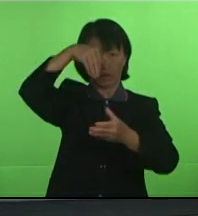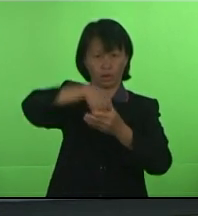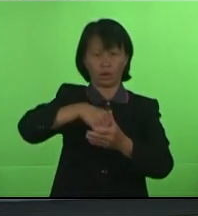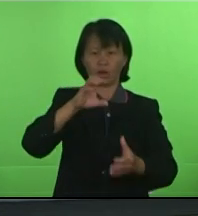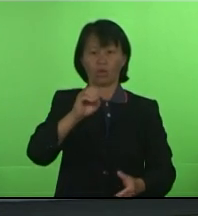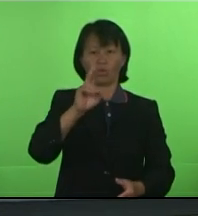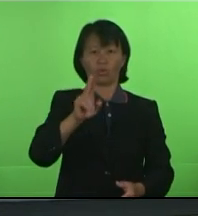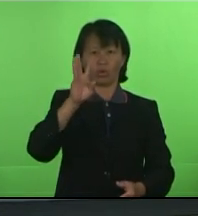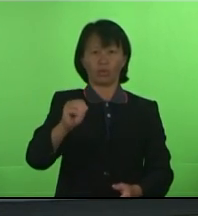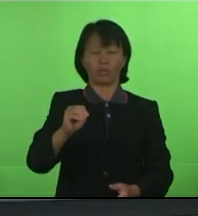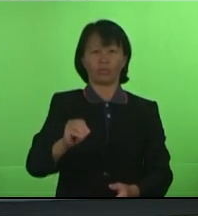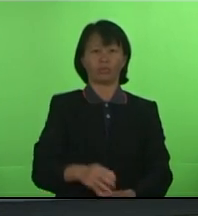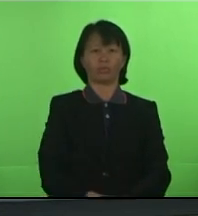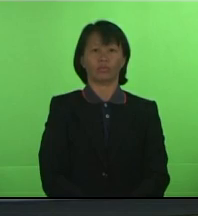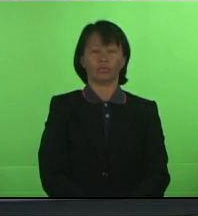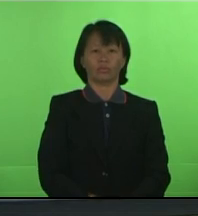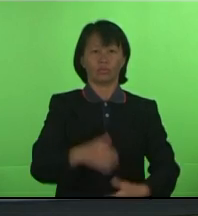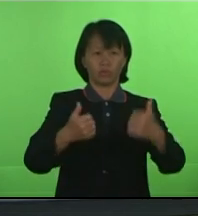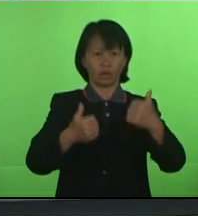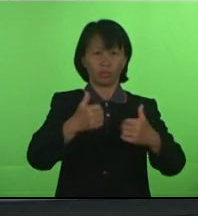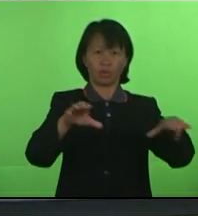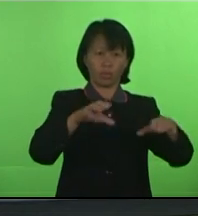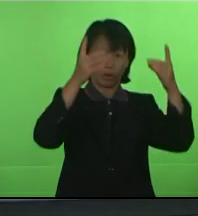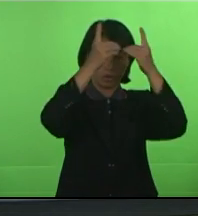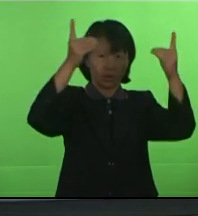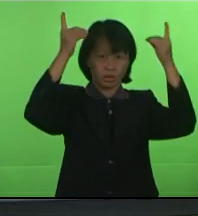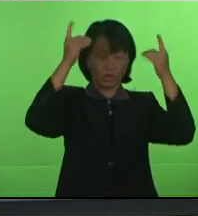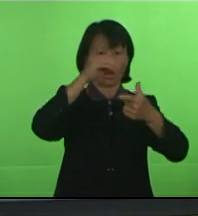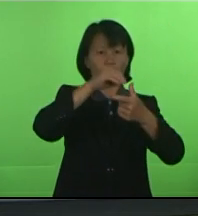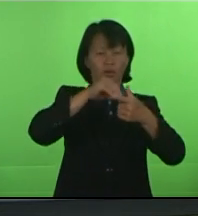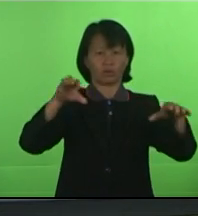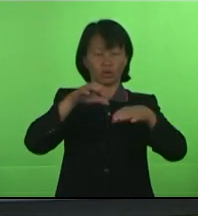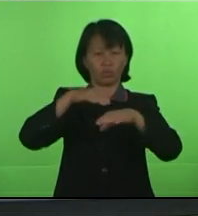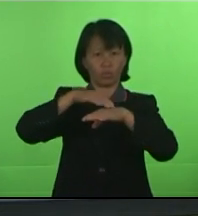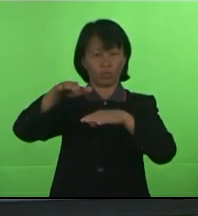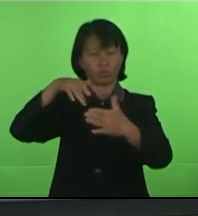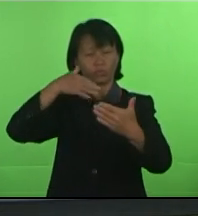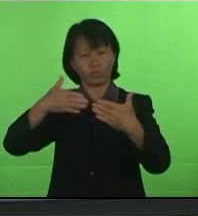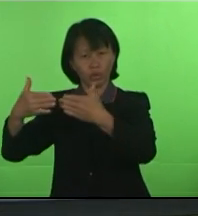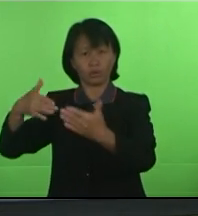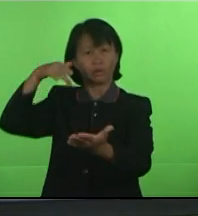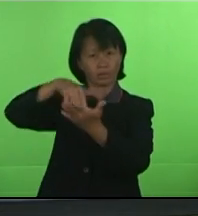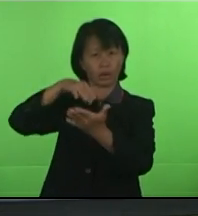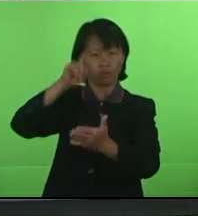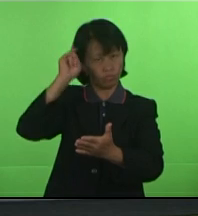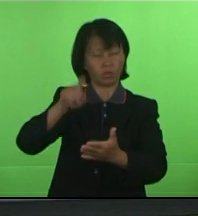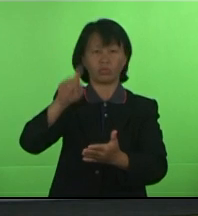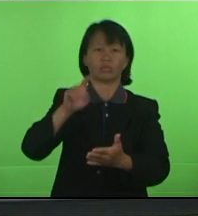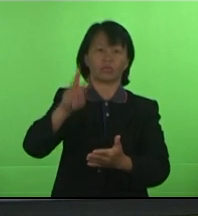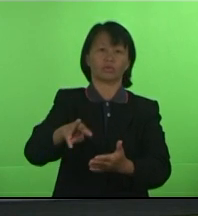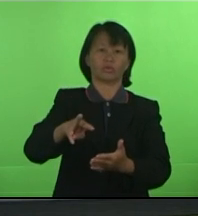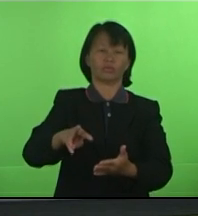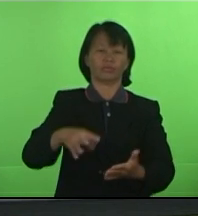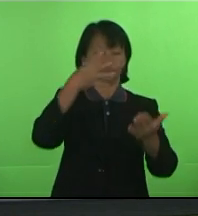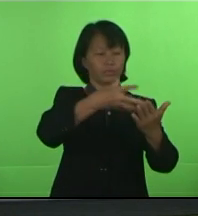regardless whichever level you're at. Either you are doing degree or you're doing a postgraduate study. Okay, now learning